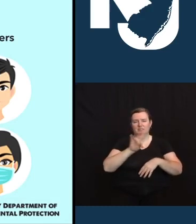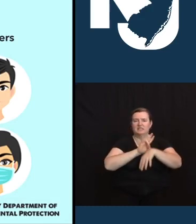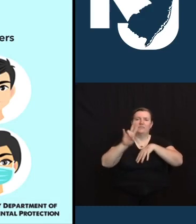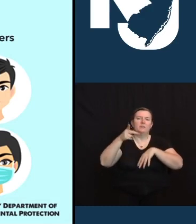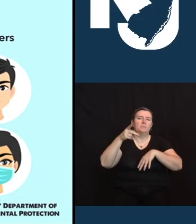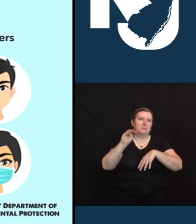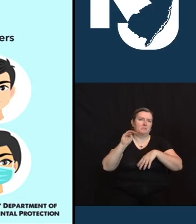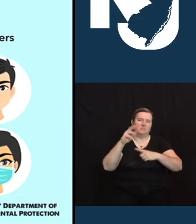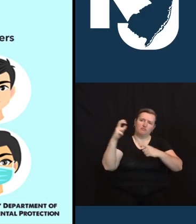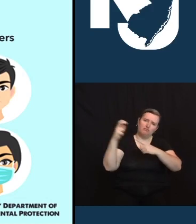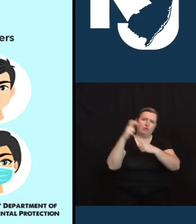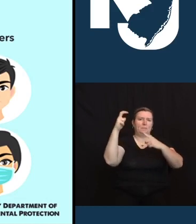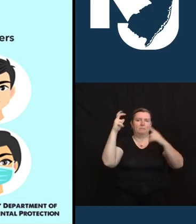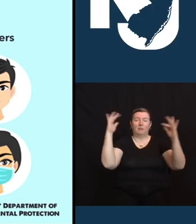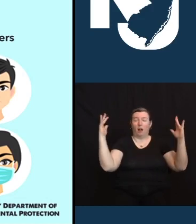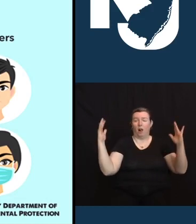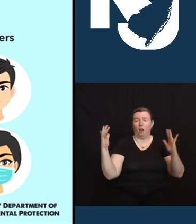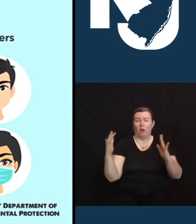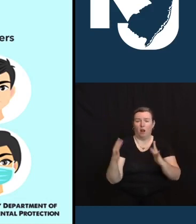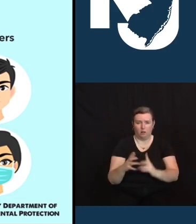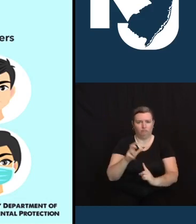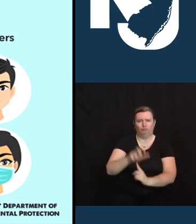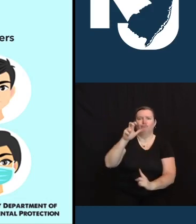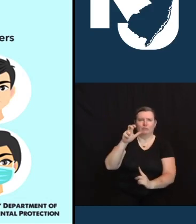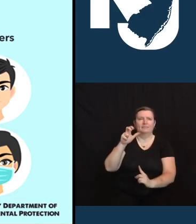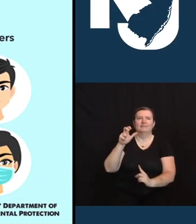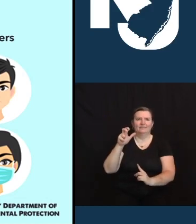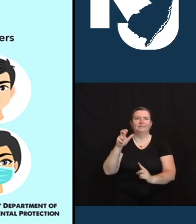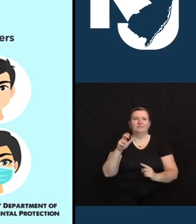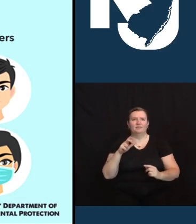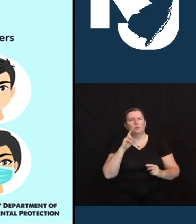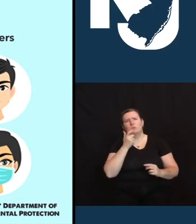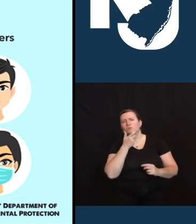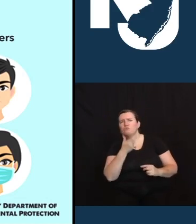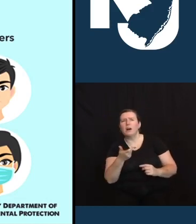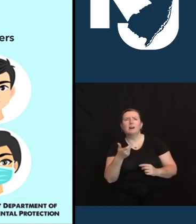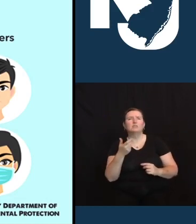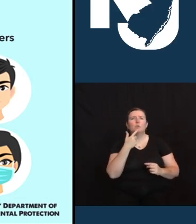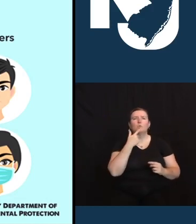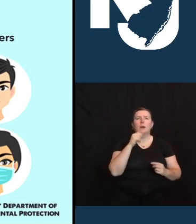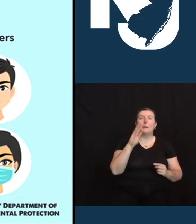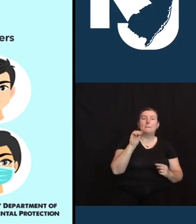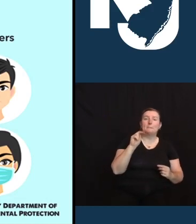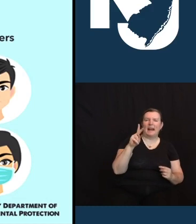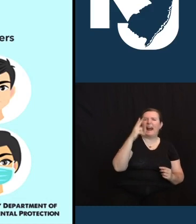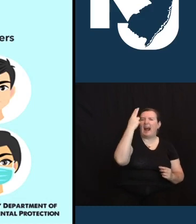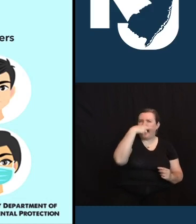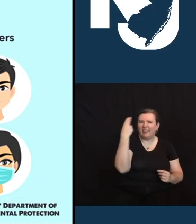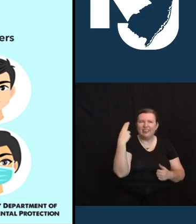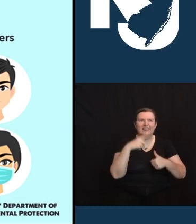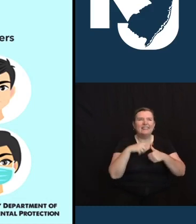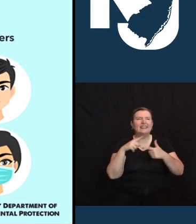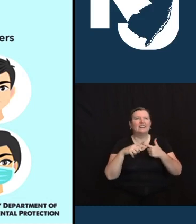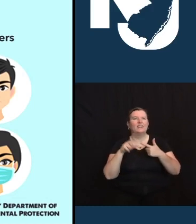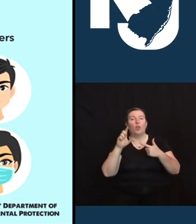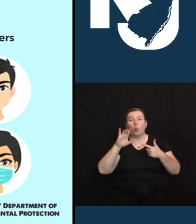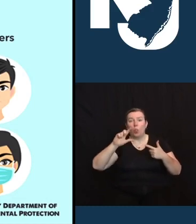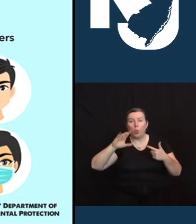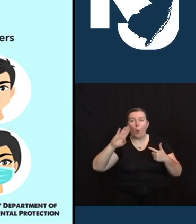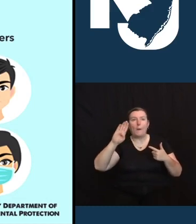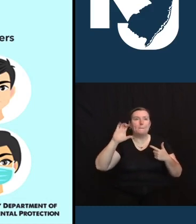My son Sam and I went to a few innings of Red Bank Catholic against Long Branch. The spirit was incredible. The baseball was